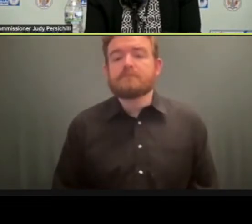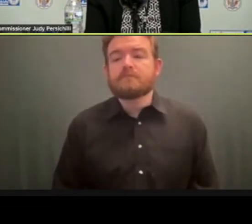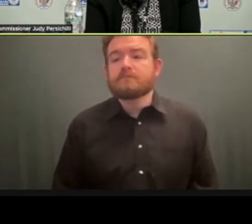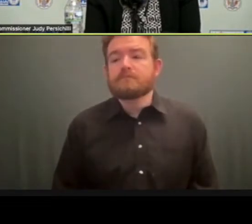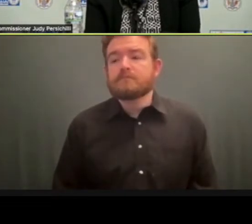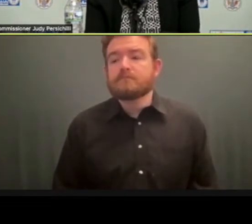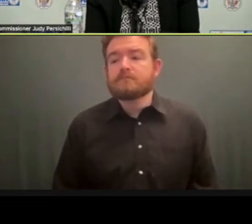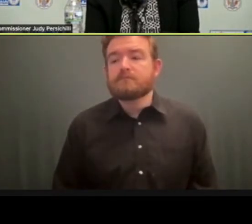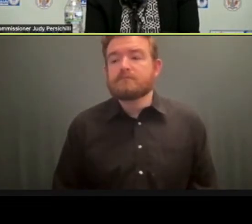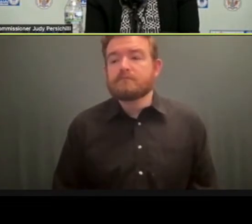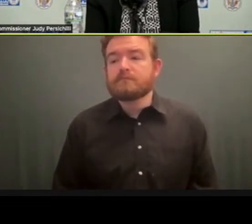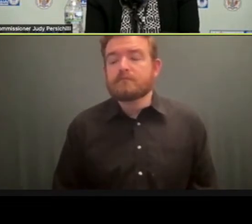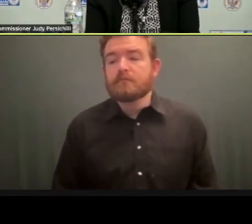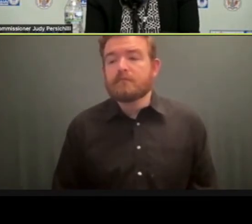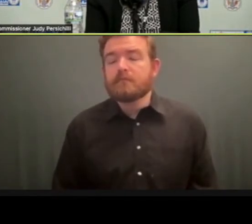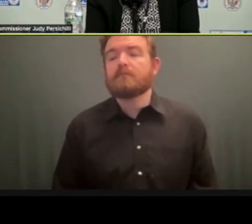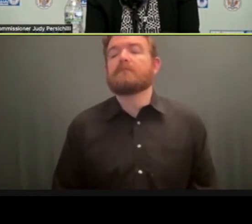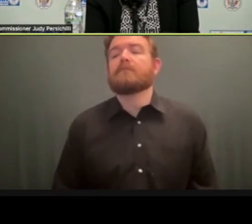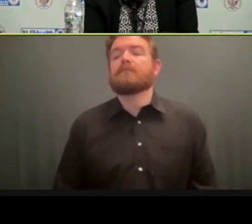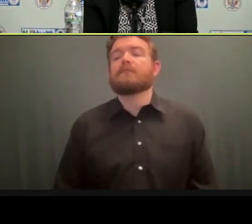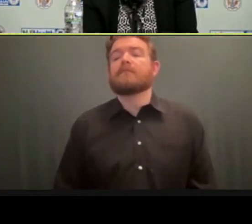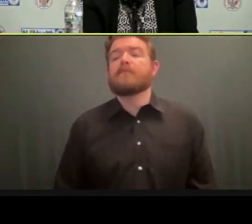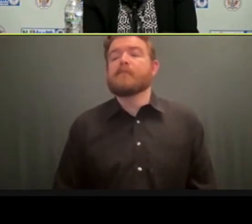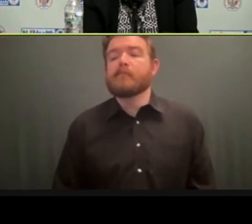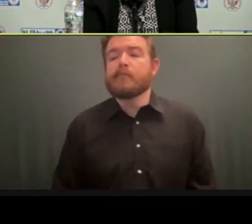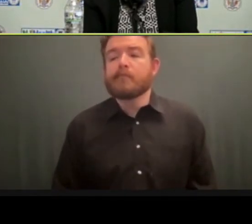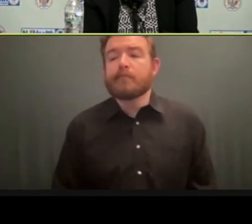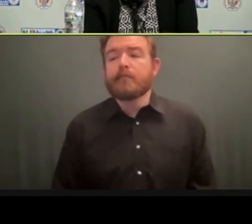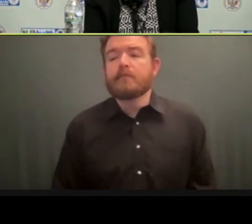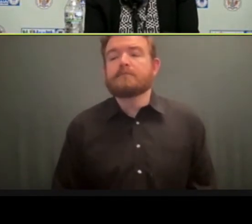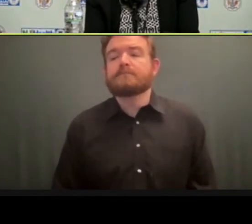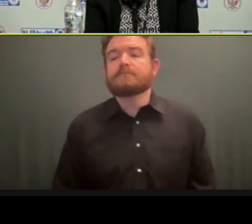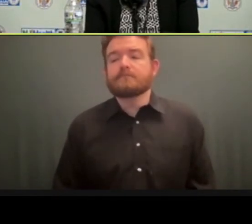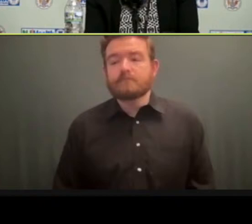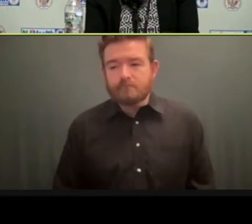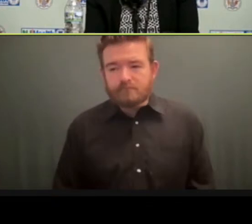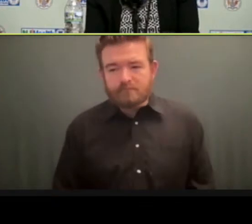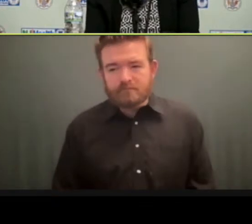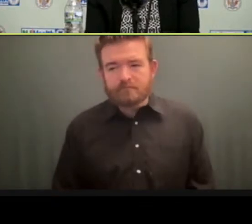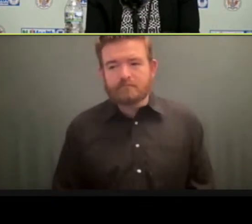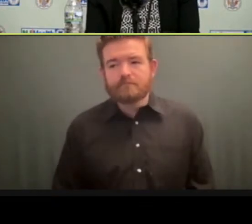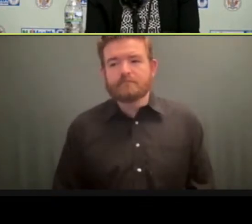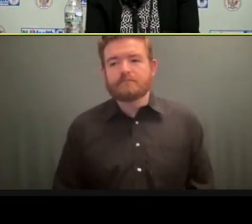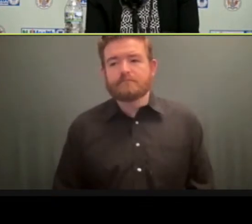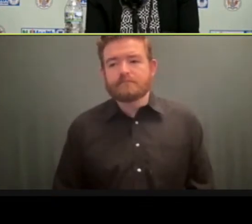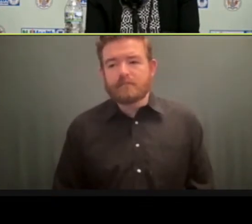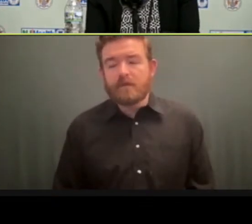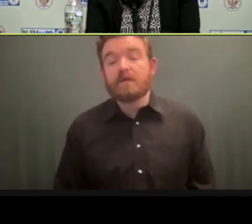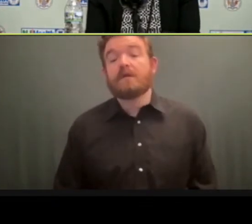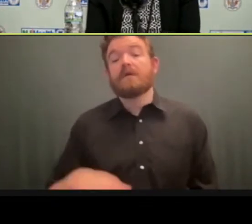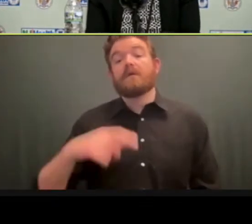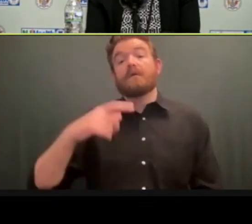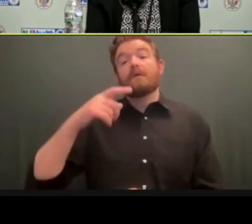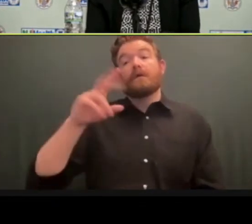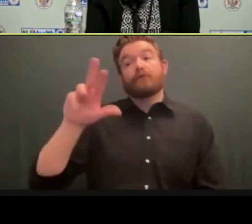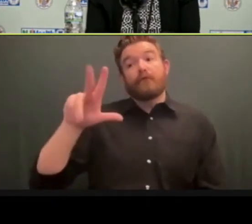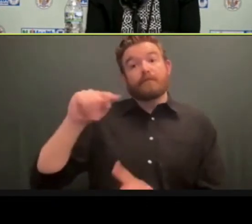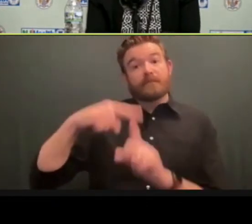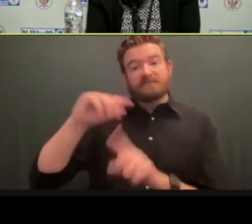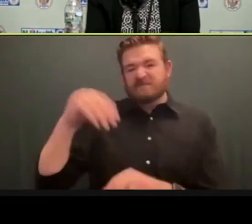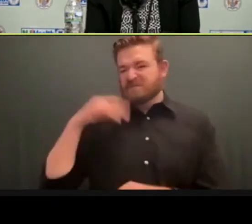I mean, we just make the assumption that it's the same as the state. Over 400,000 tests have